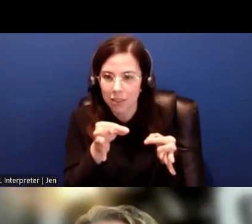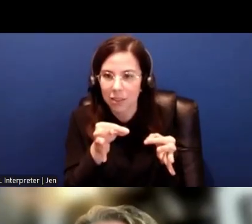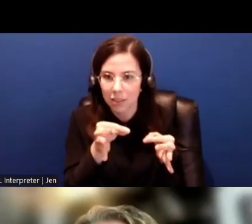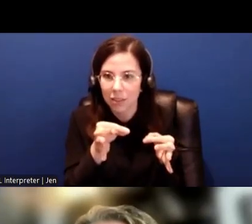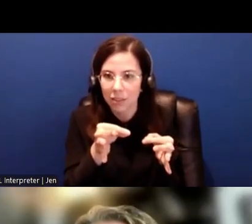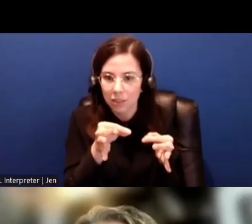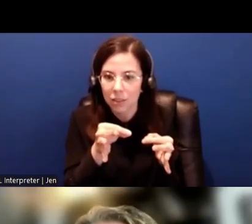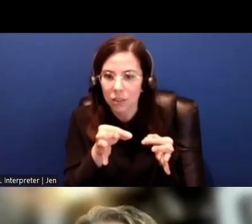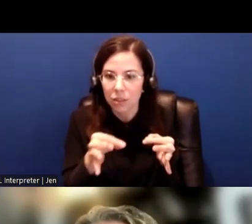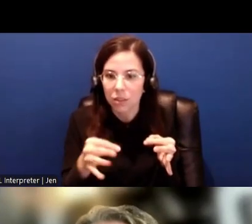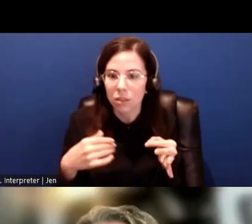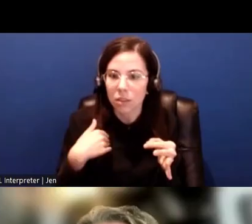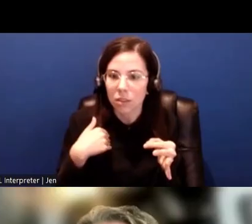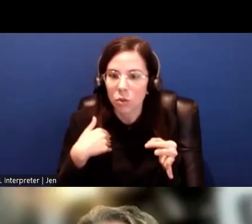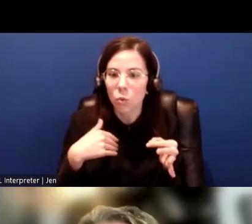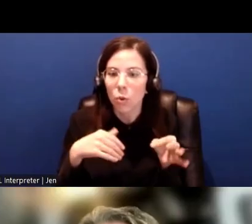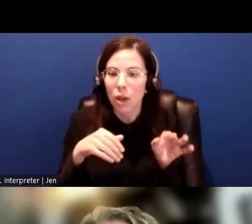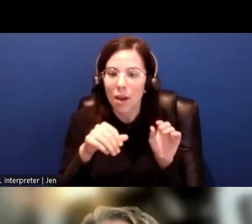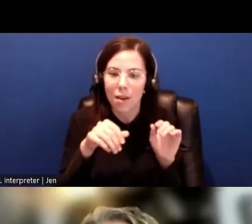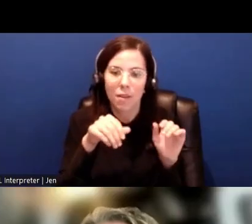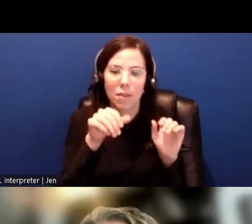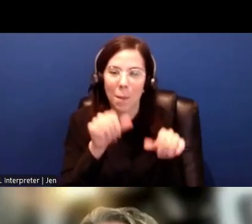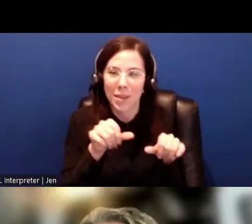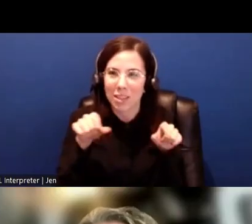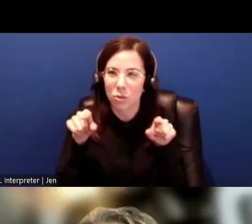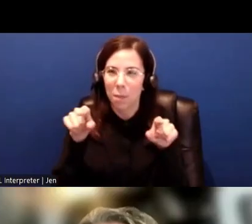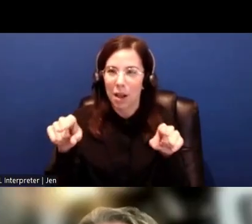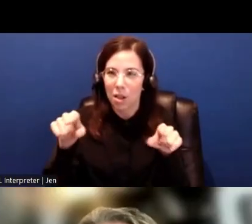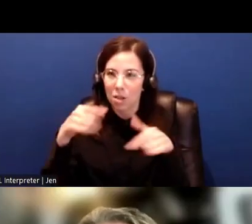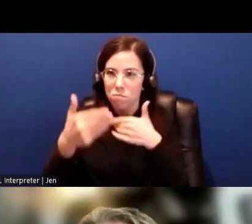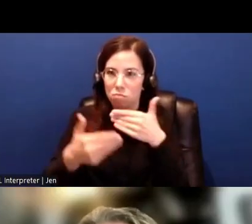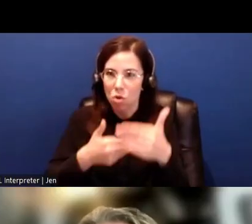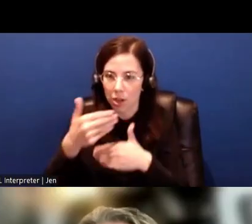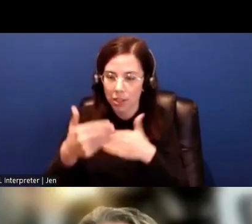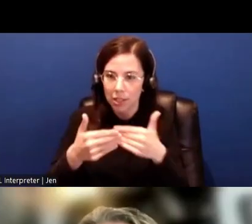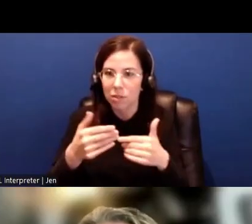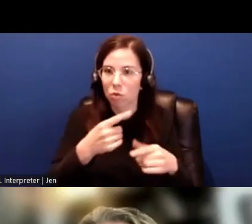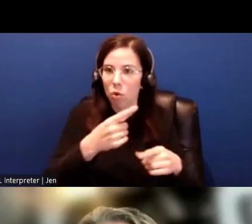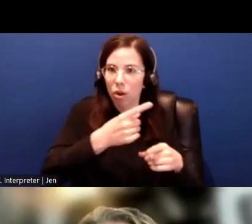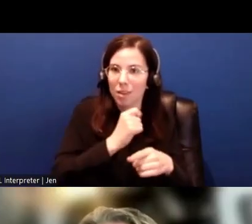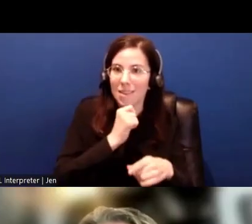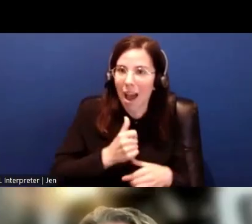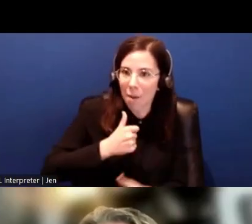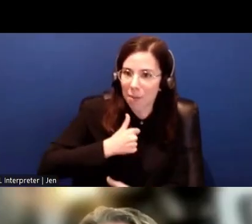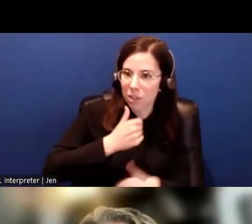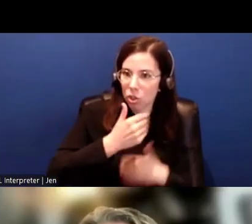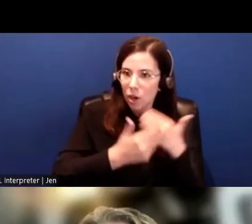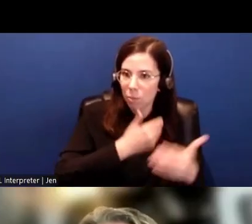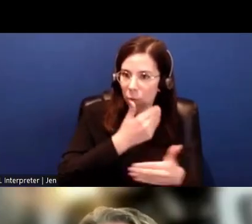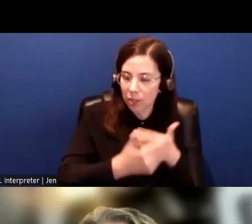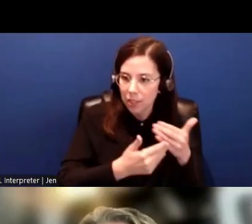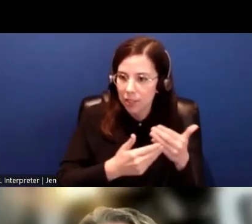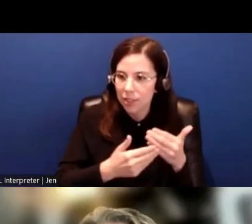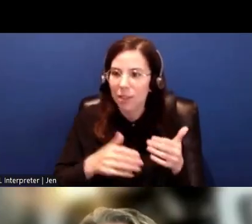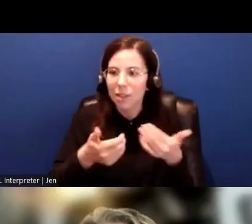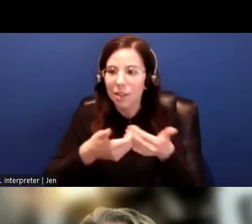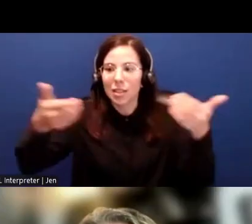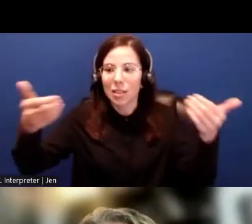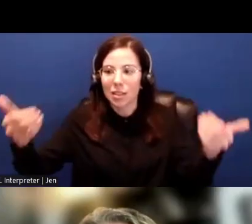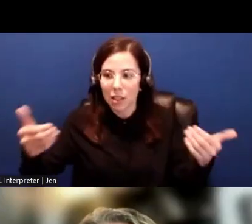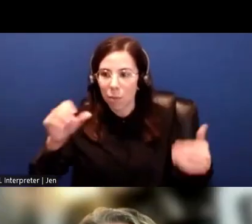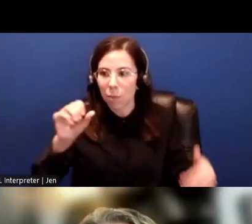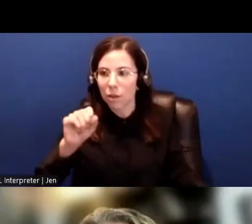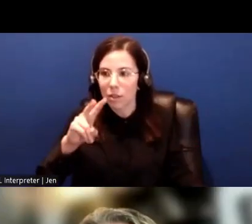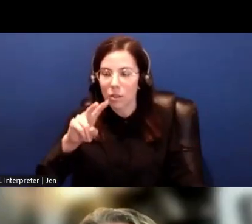is a potential parallel process for a civilian enforcement. They are separate sovereigns, the state